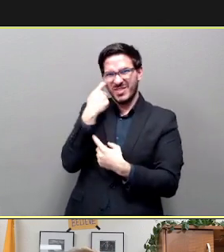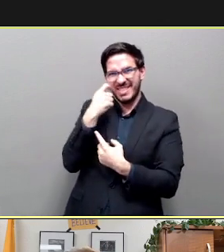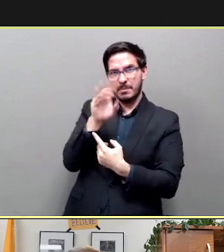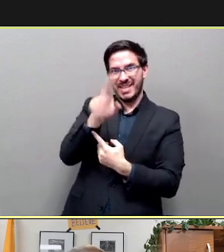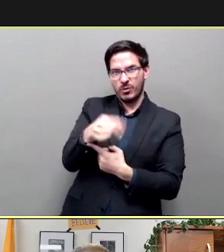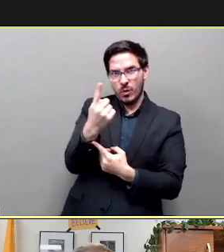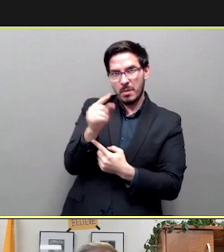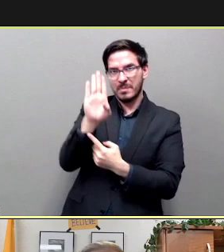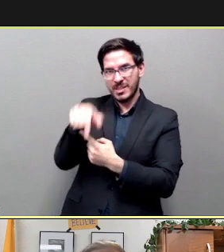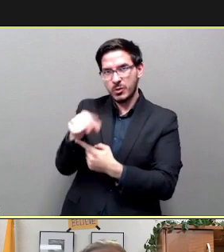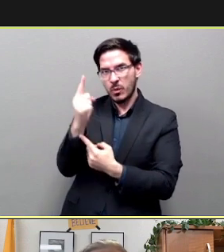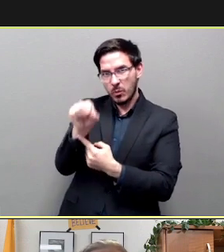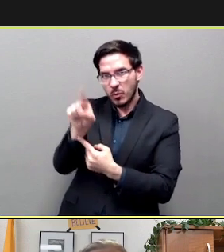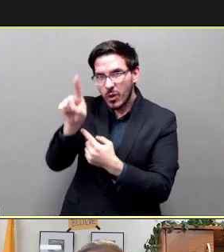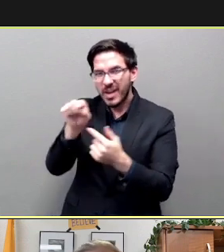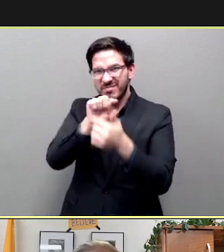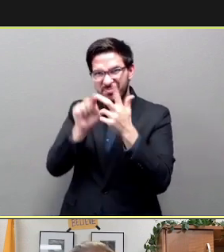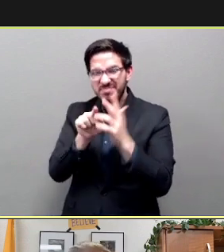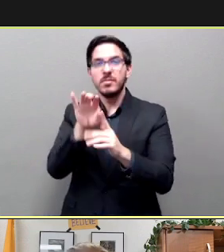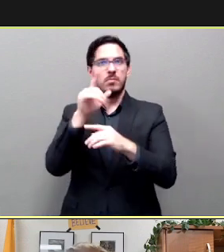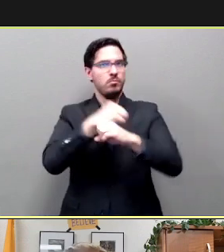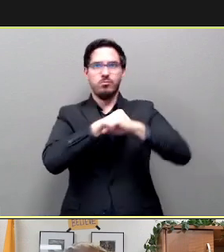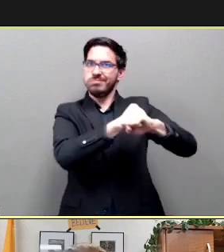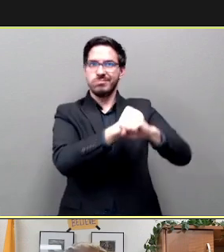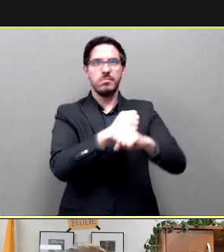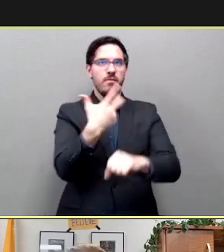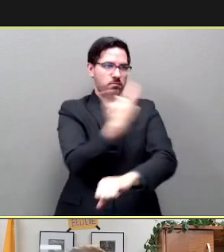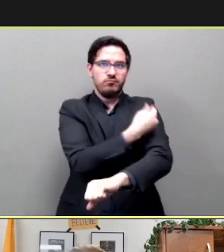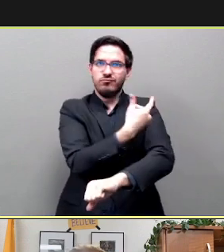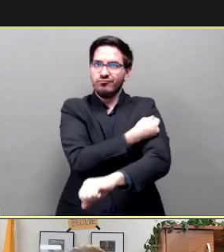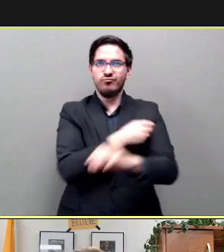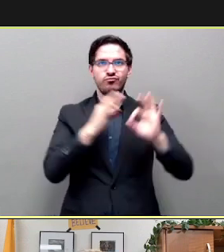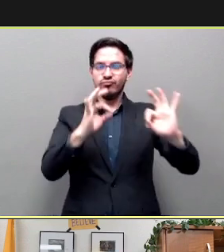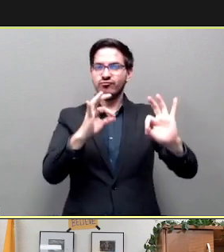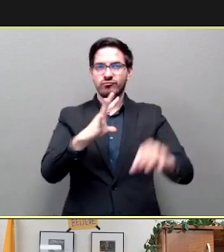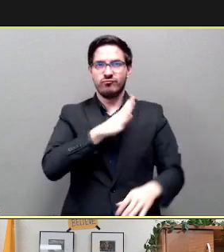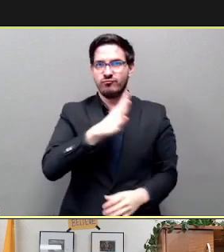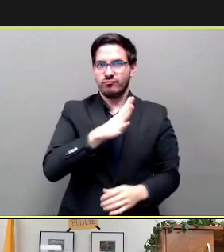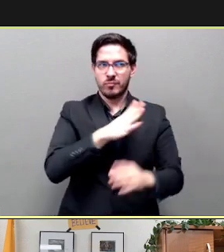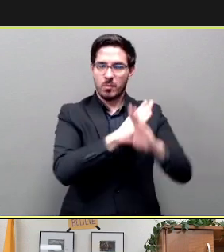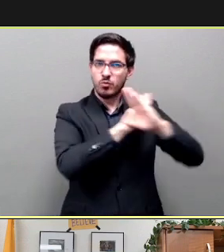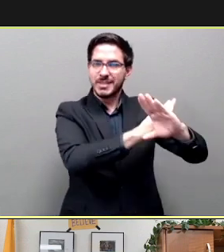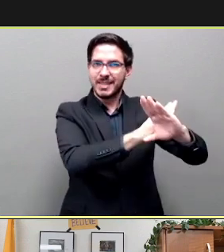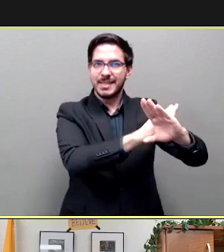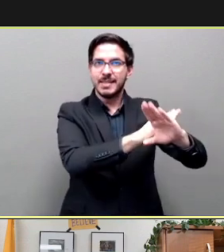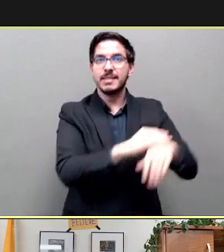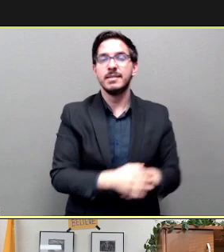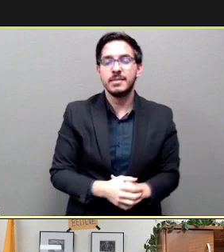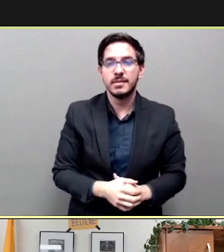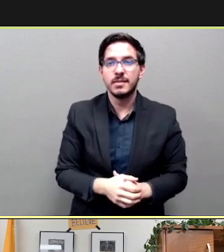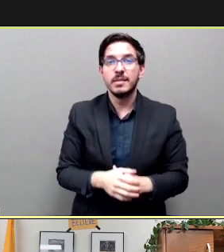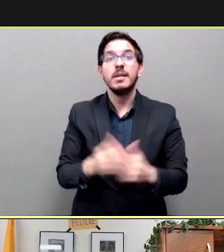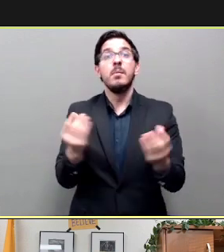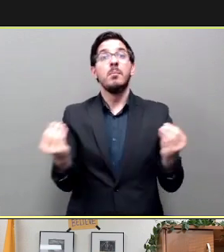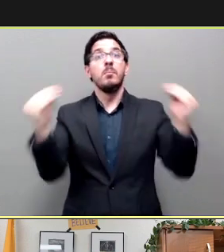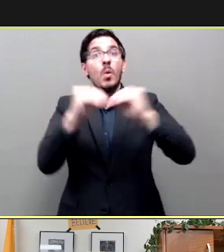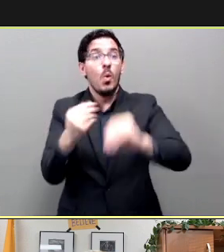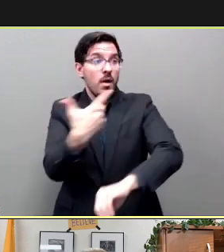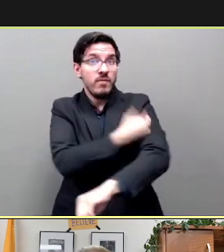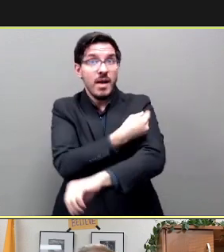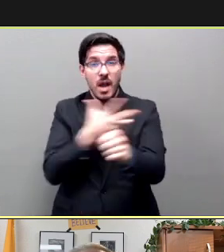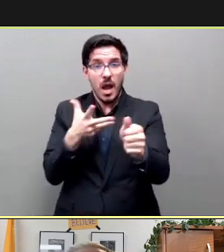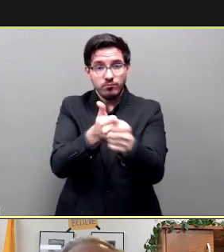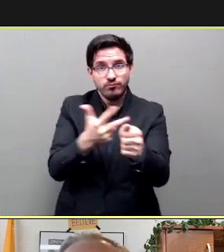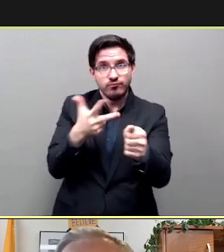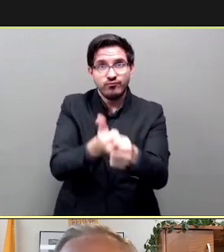also, it turns out the data is coming out that the more boosters you get, the more vaccines you get, the less likely you are to be hospitalized